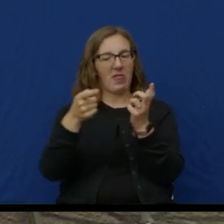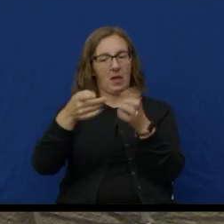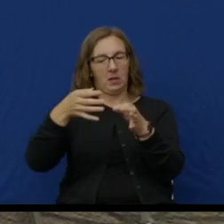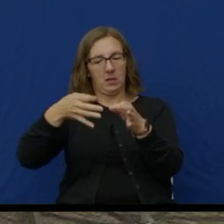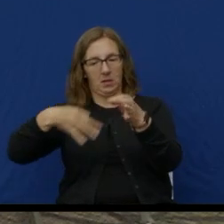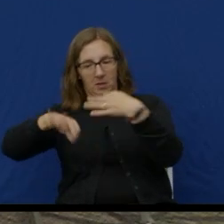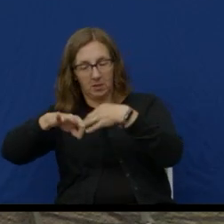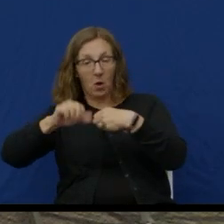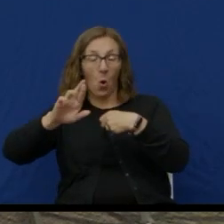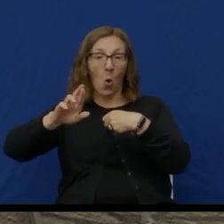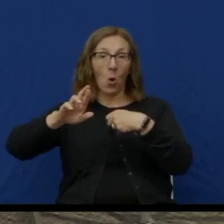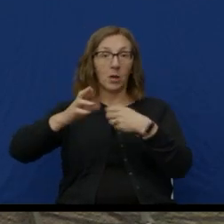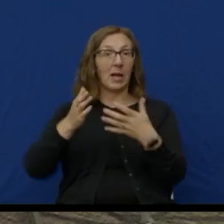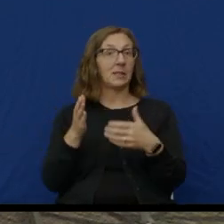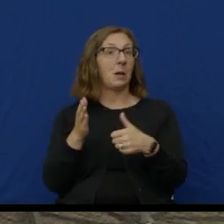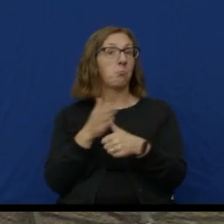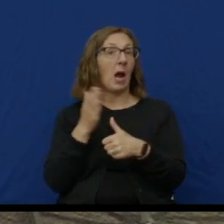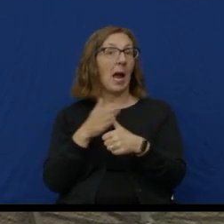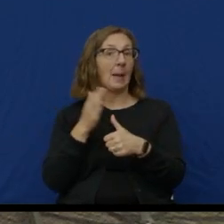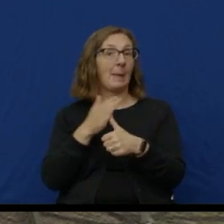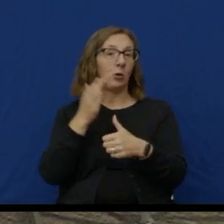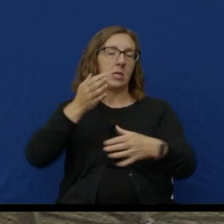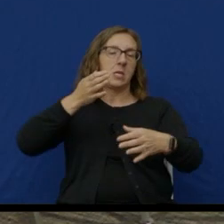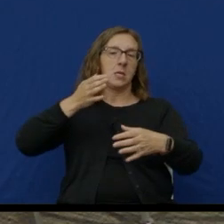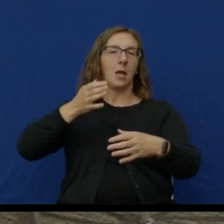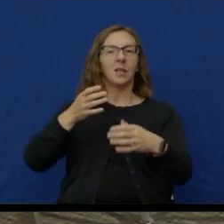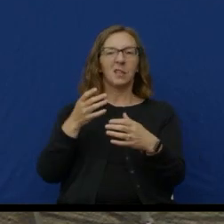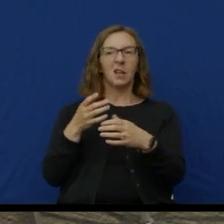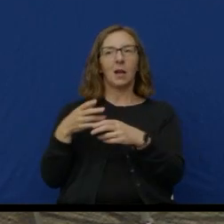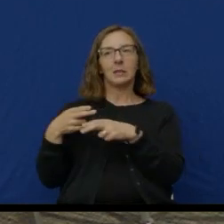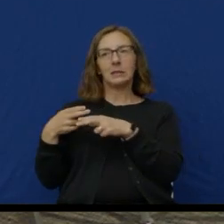or as a primary delivery system?